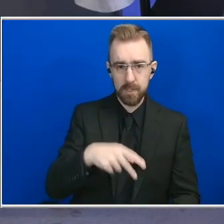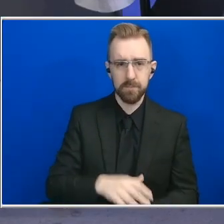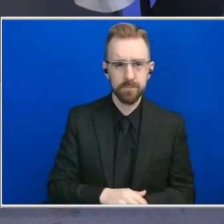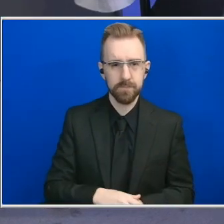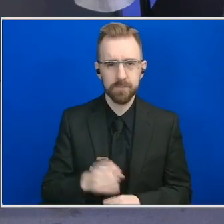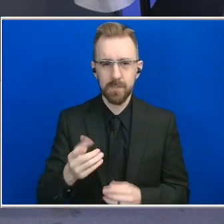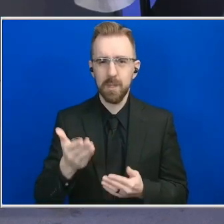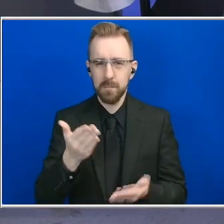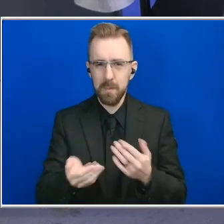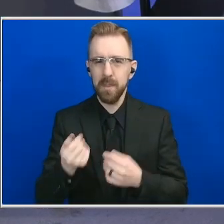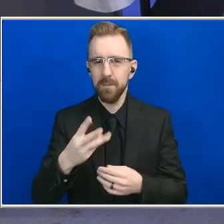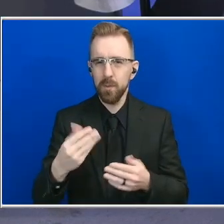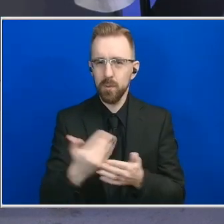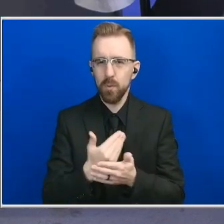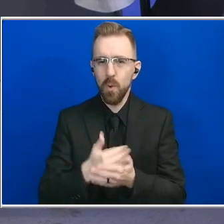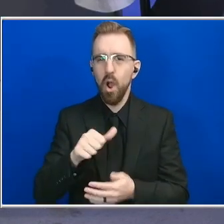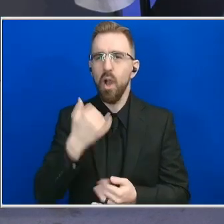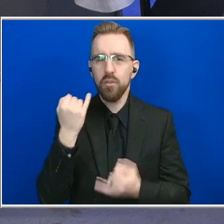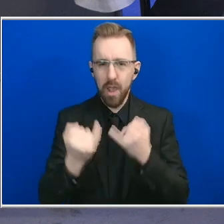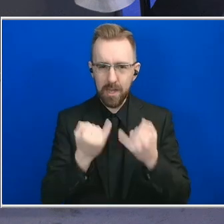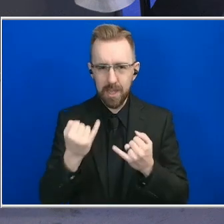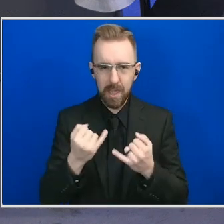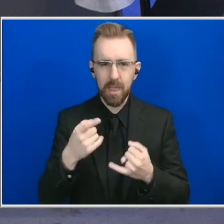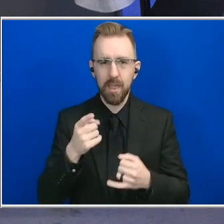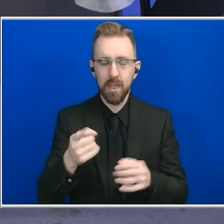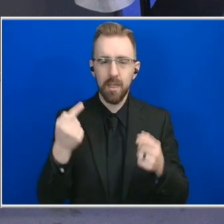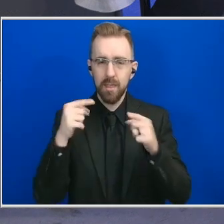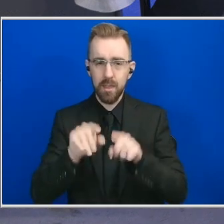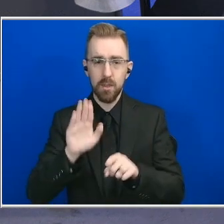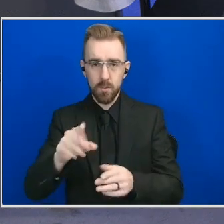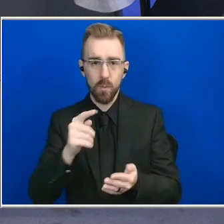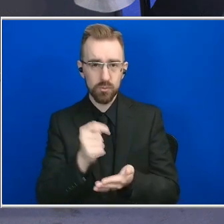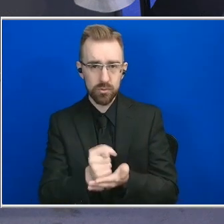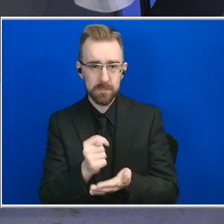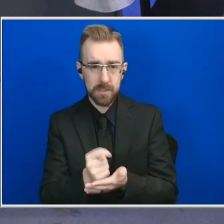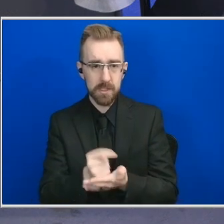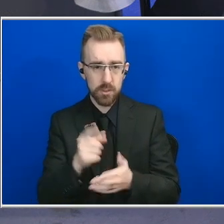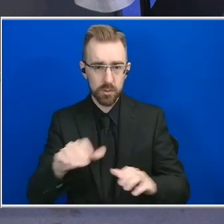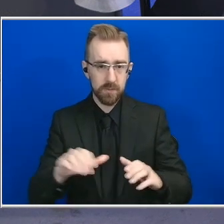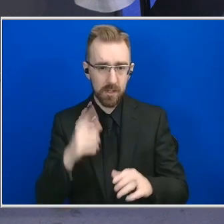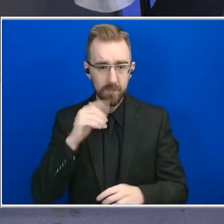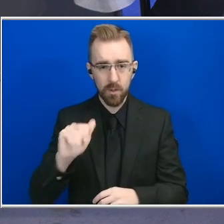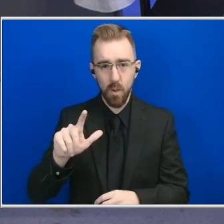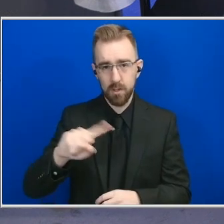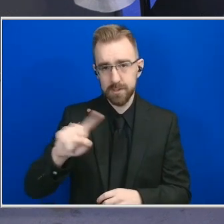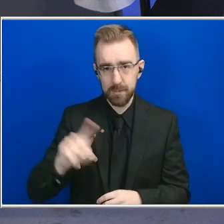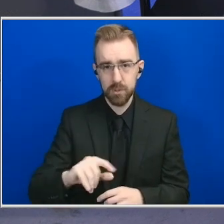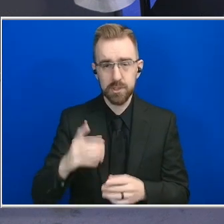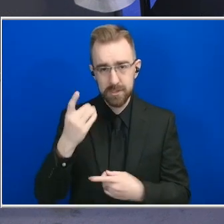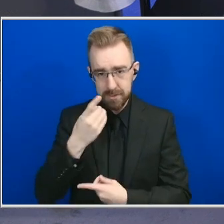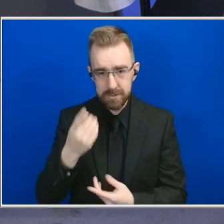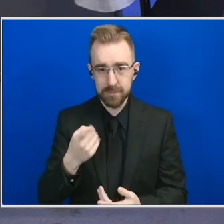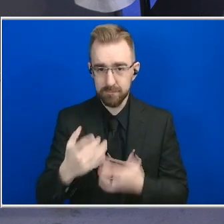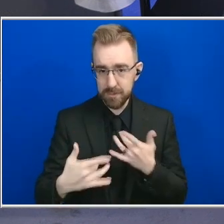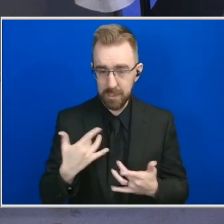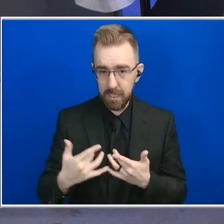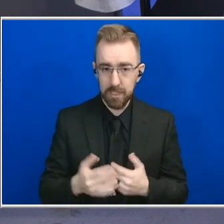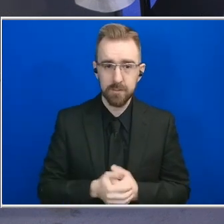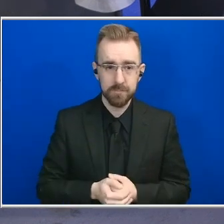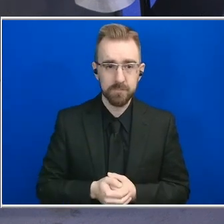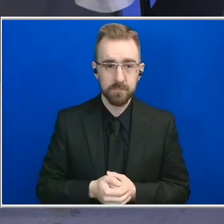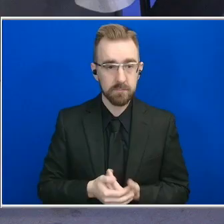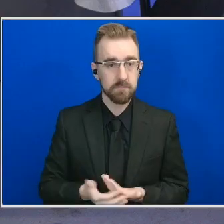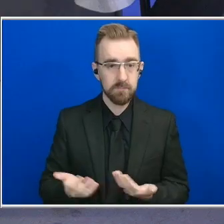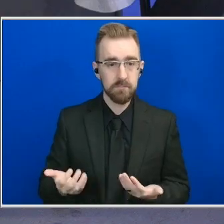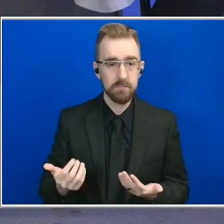other ideas that would align Yes. with some of your Yes. treatment strategies you've done for Alzheimer's disease. Are you Yes. excited? I